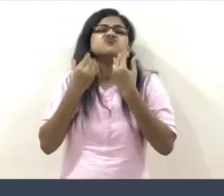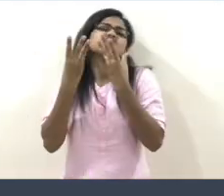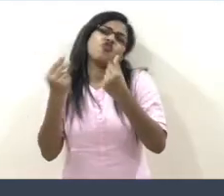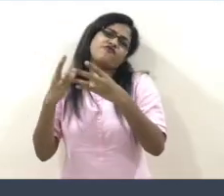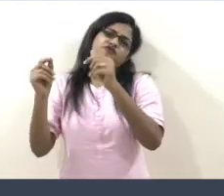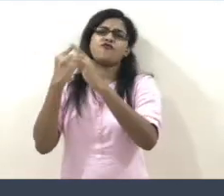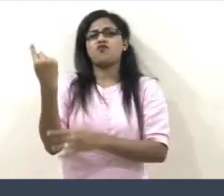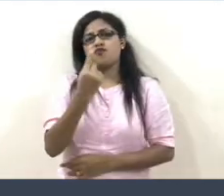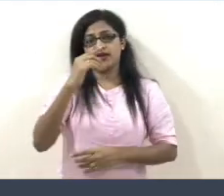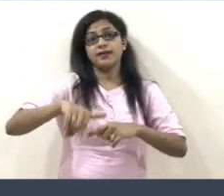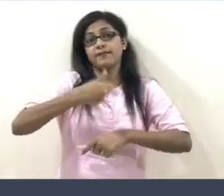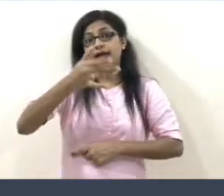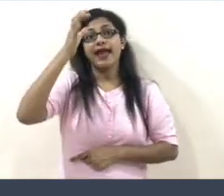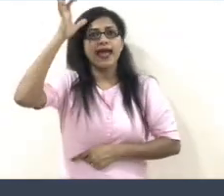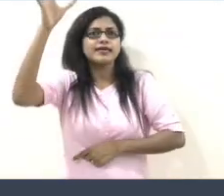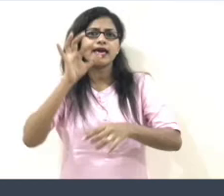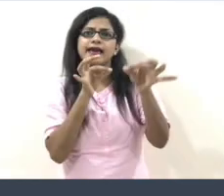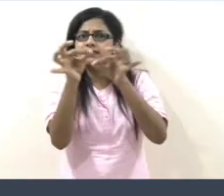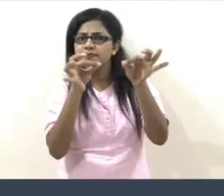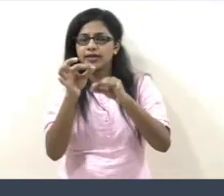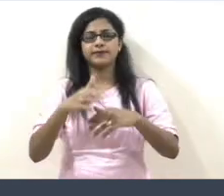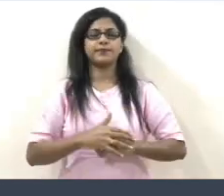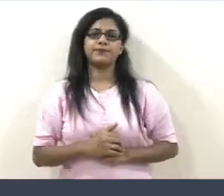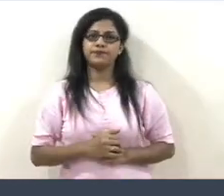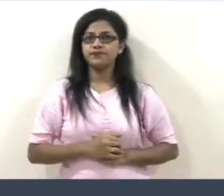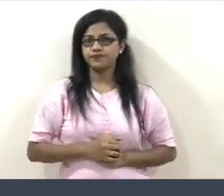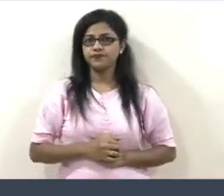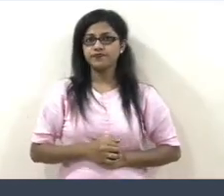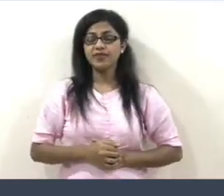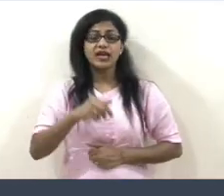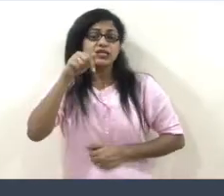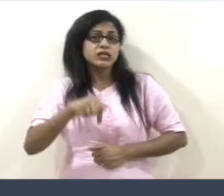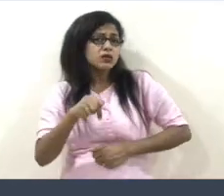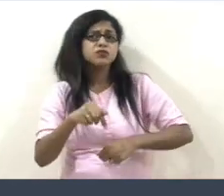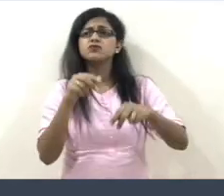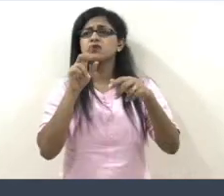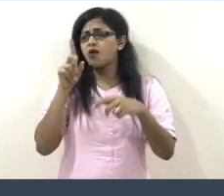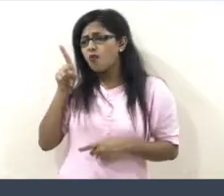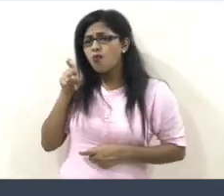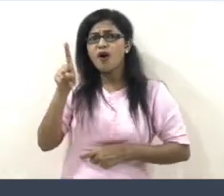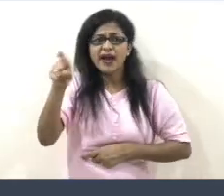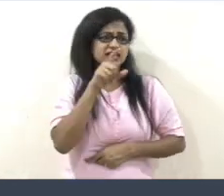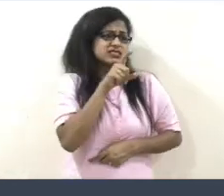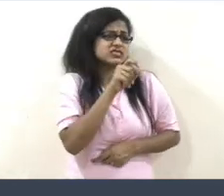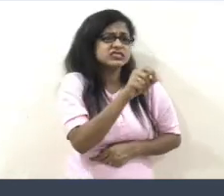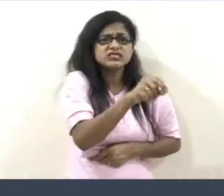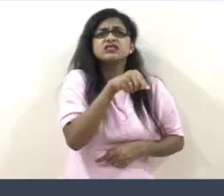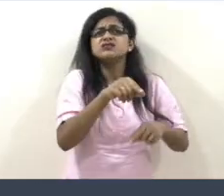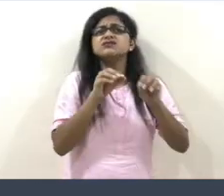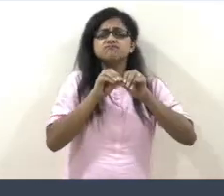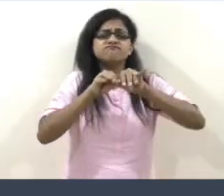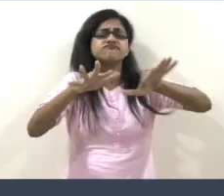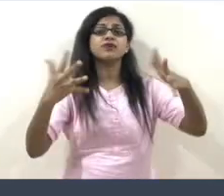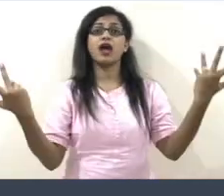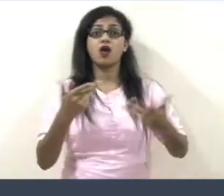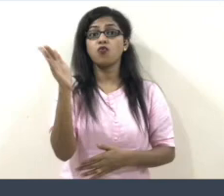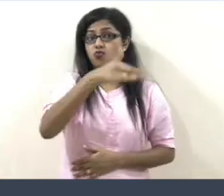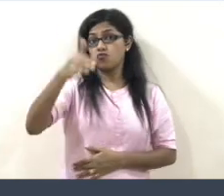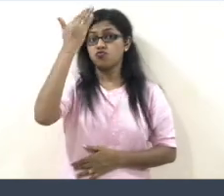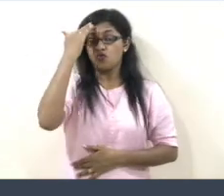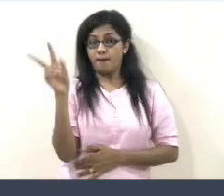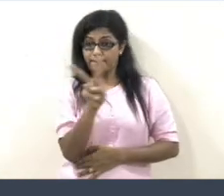Now, to talk about how viruses and bacteria spread, one must acknowledge the fact that both of these have various mediums of spread, and some are also common between